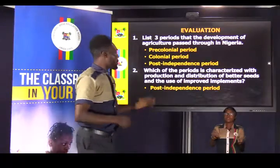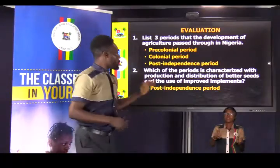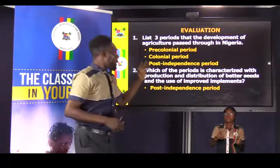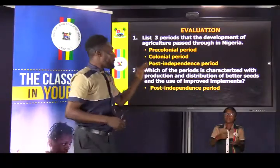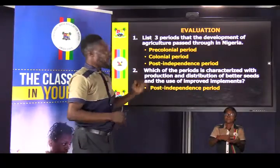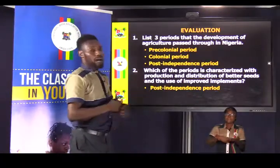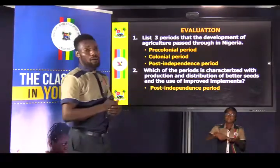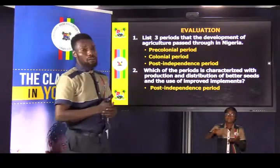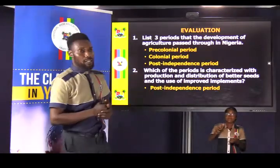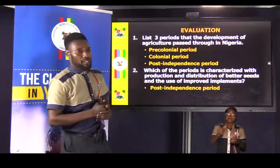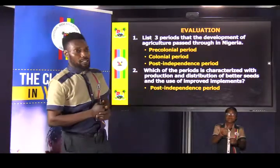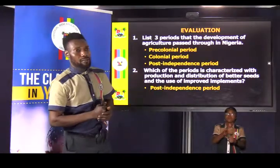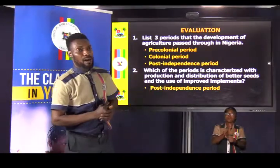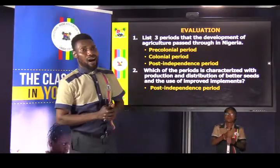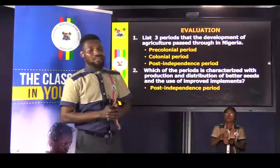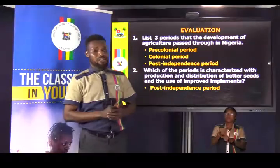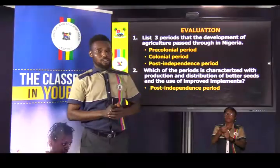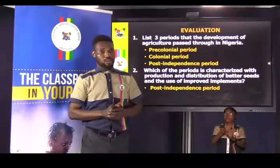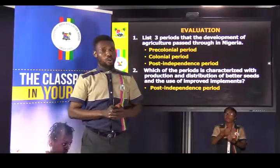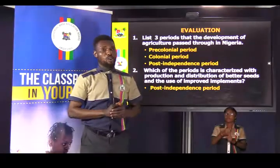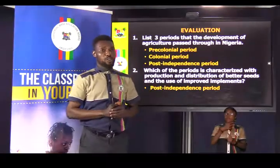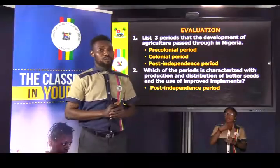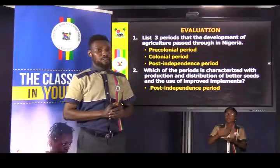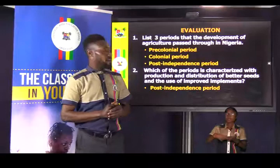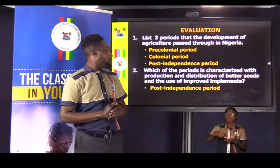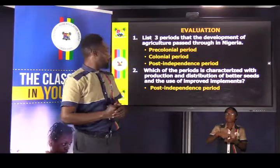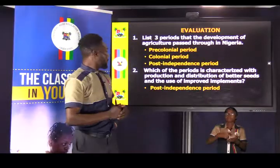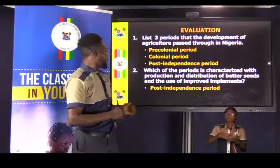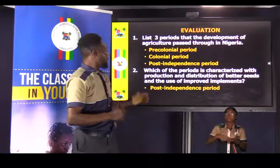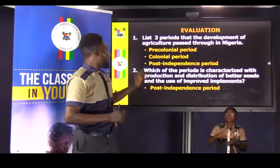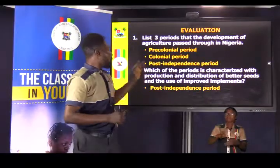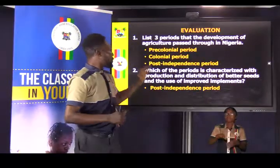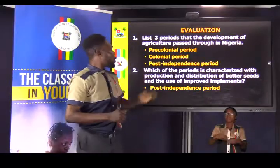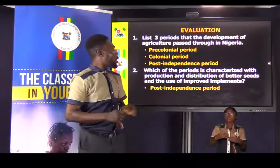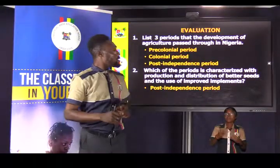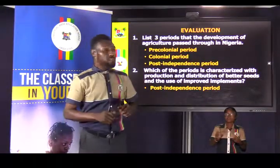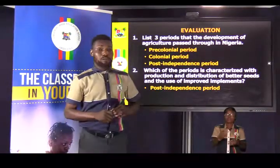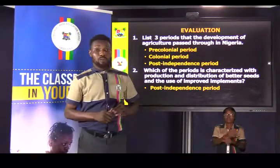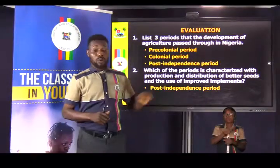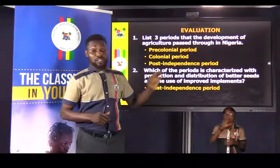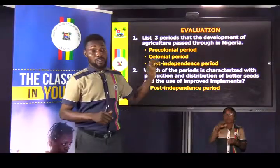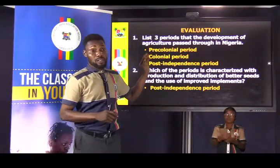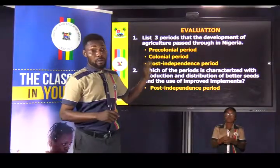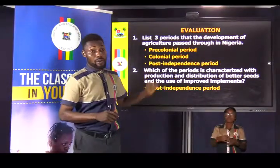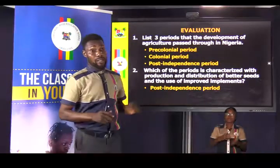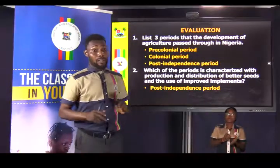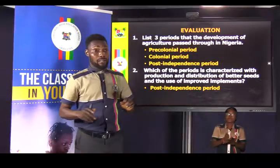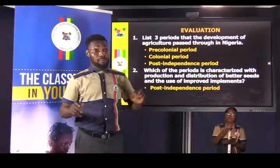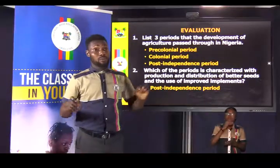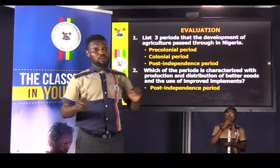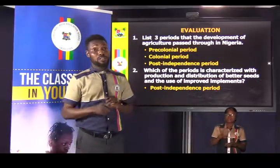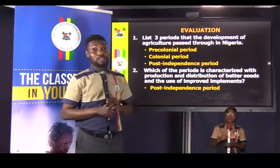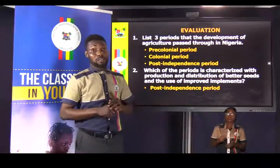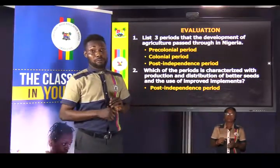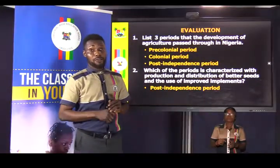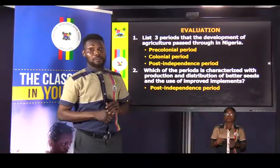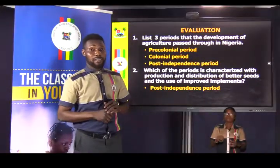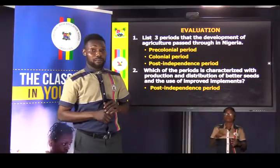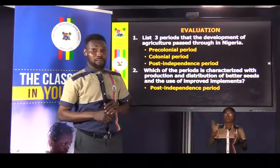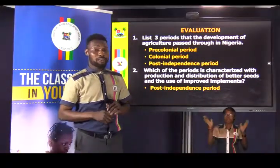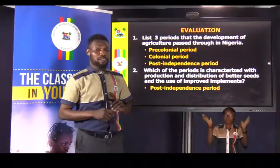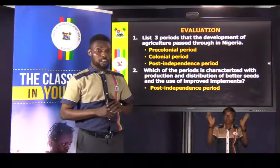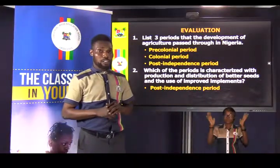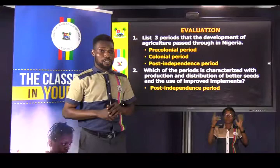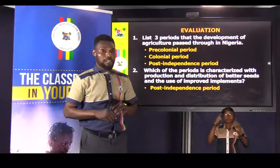period. Mark accordingly and score yourself. If you got the 2 questions correctly, you deserve to